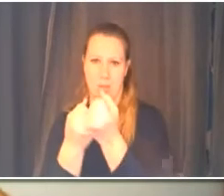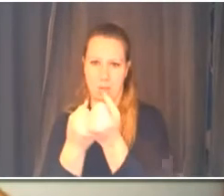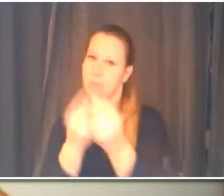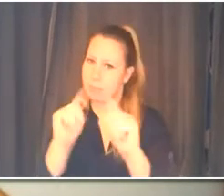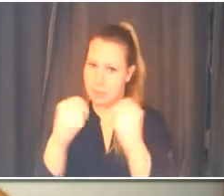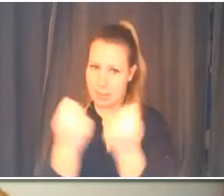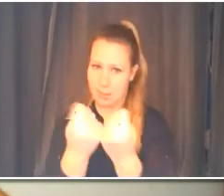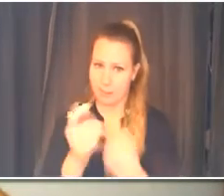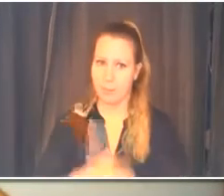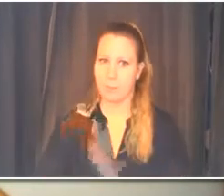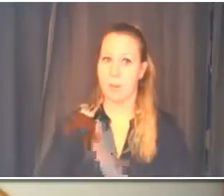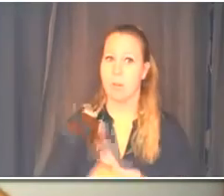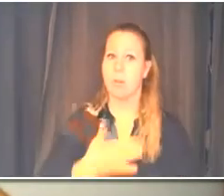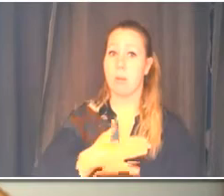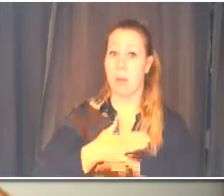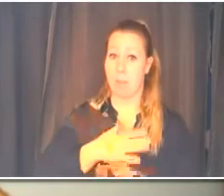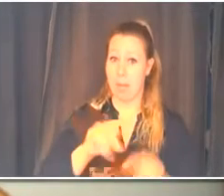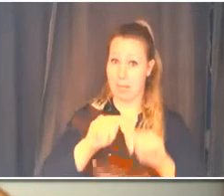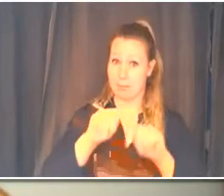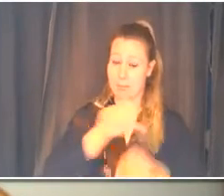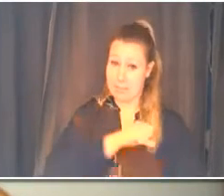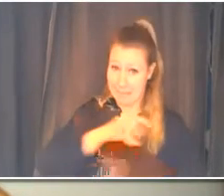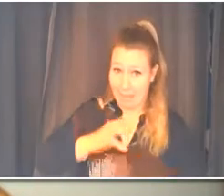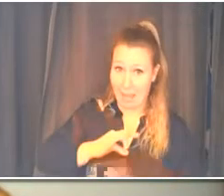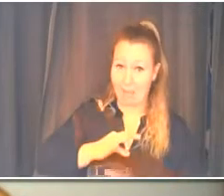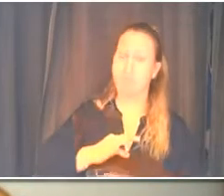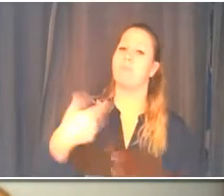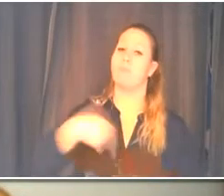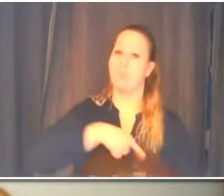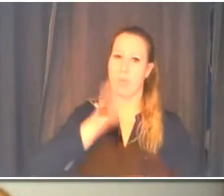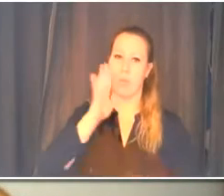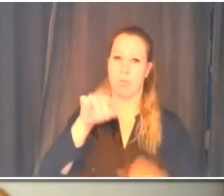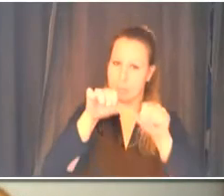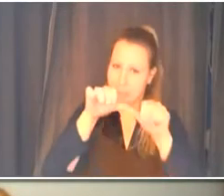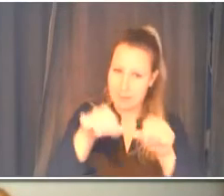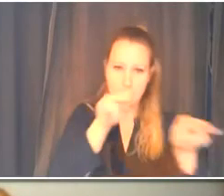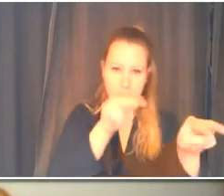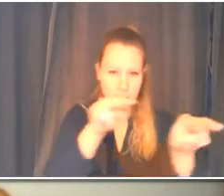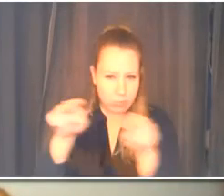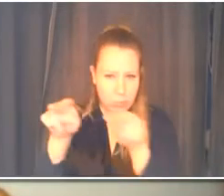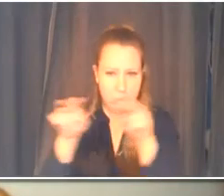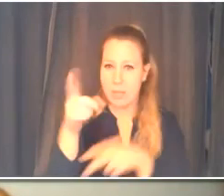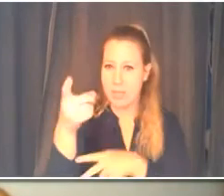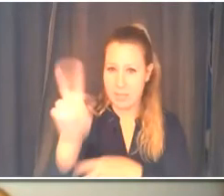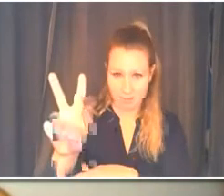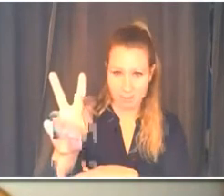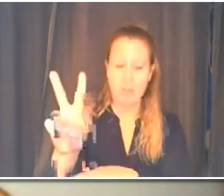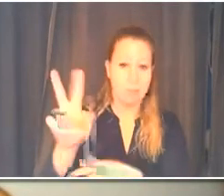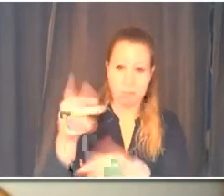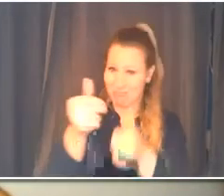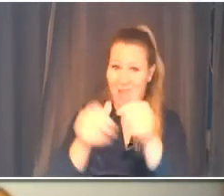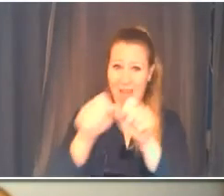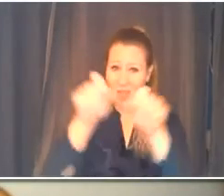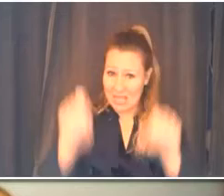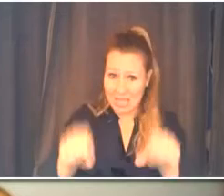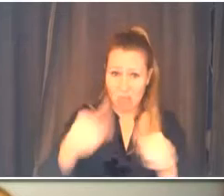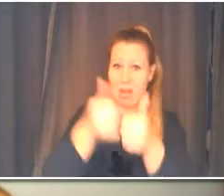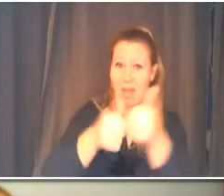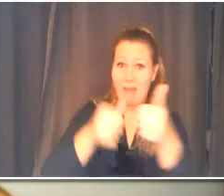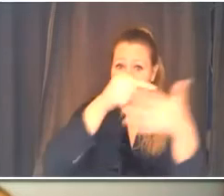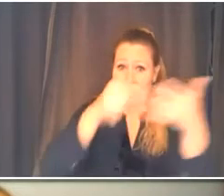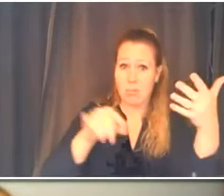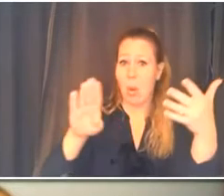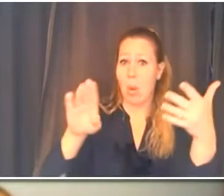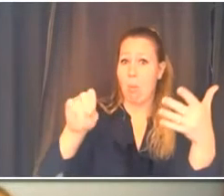patterns early on so that resources can be dispatched and Social Services can be recommended in spite of the effects